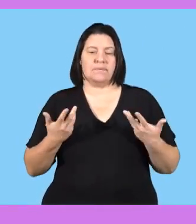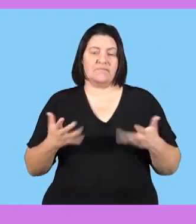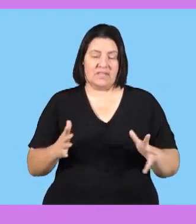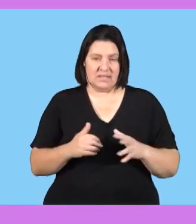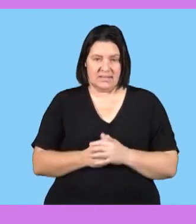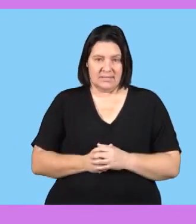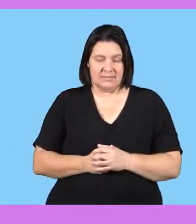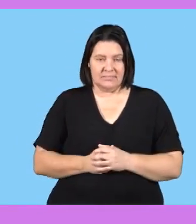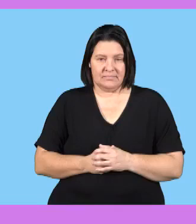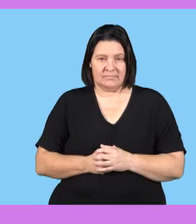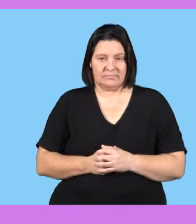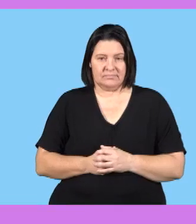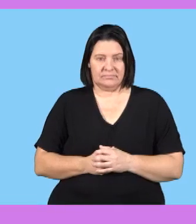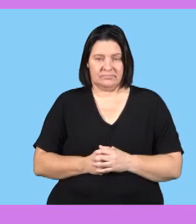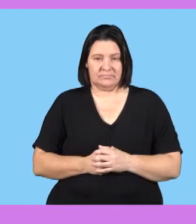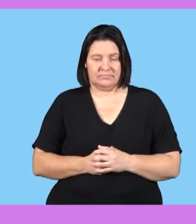the cost that